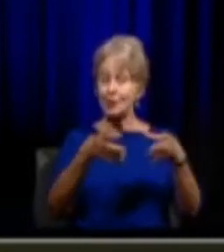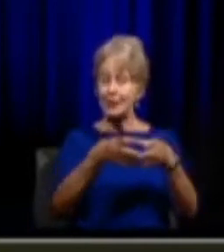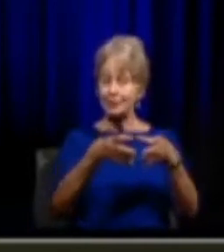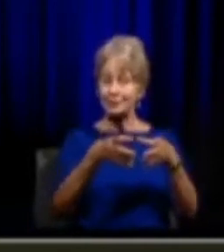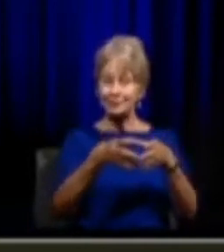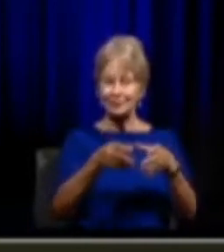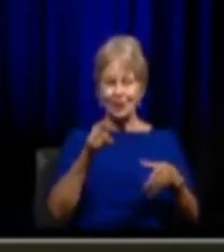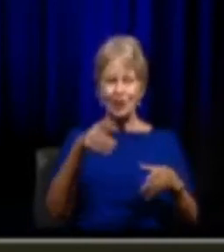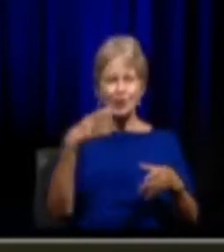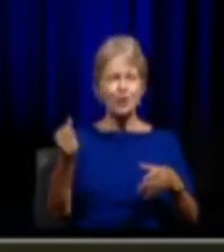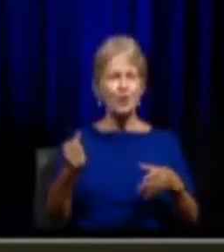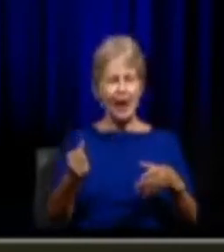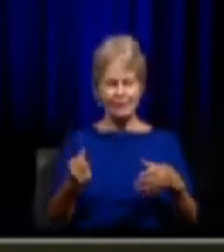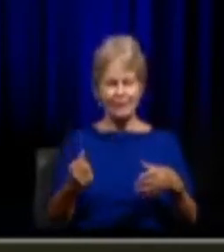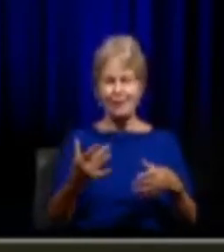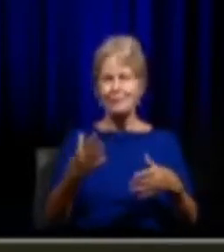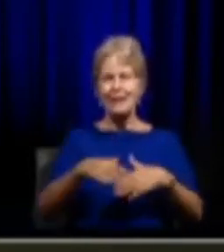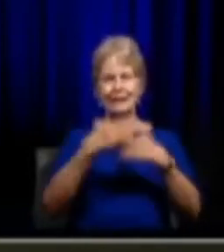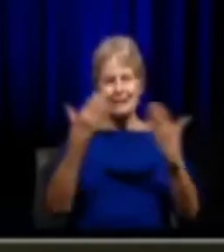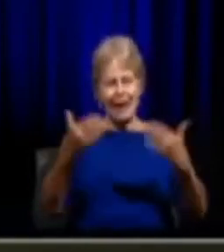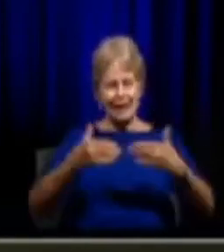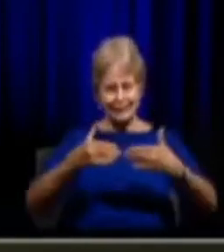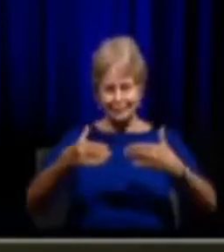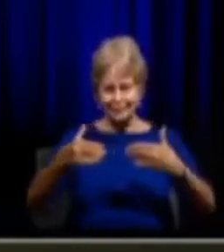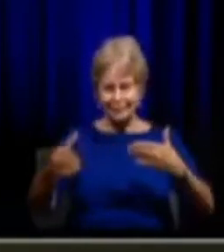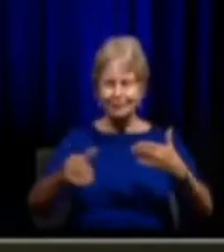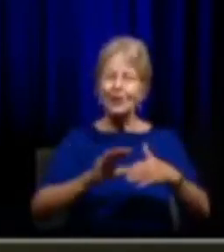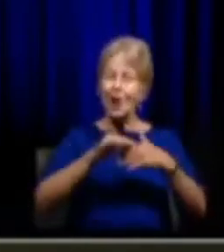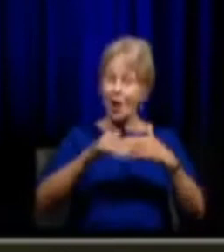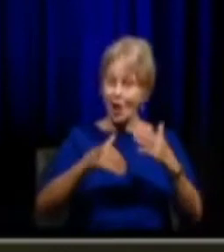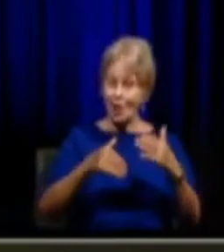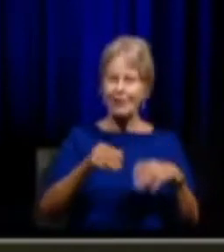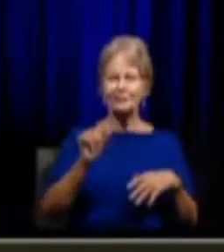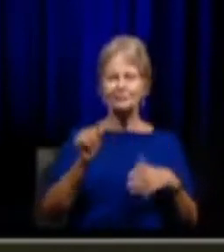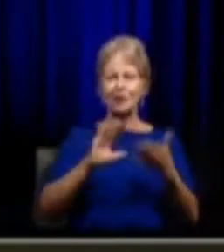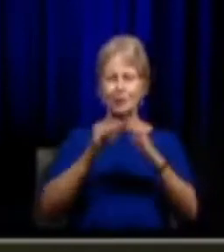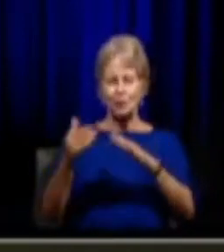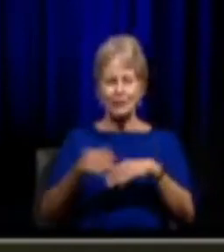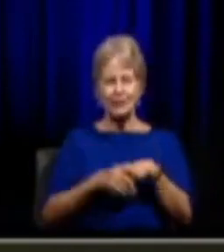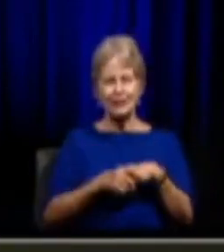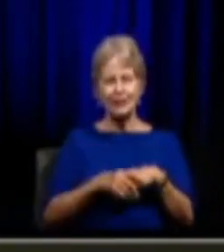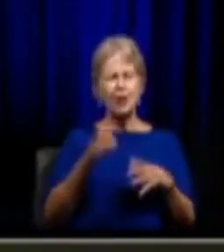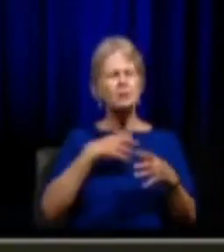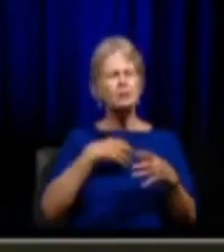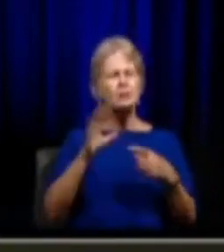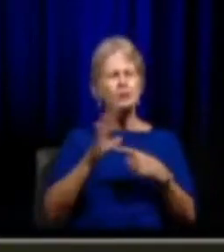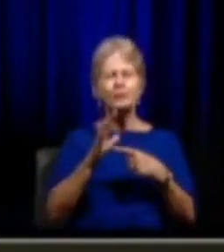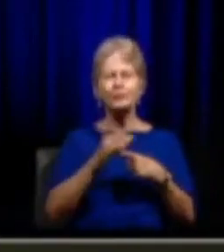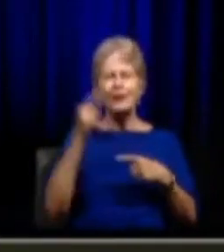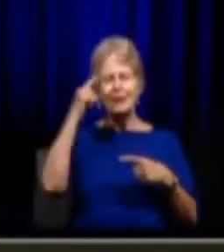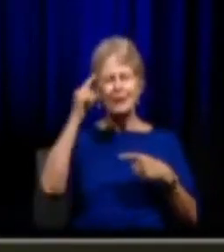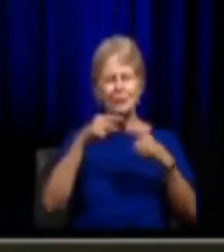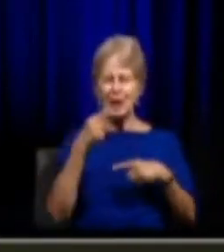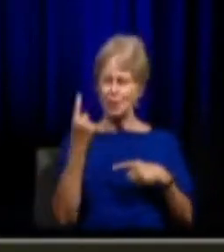days ahead in your workbooks about community and little action steps, but really the whole point of that is thinking about who is